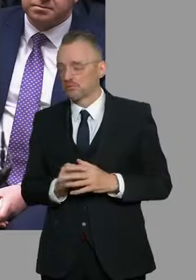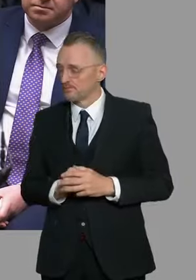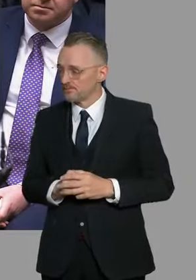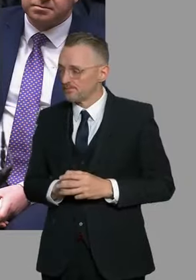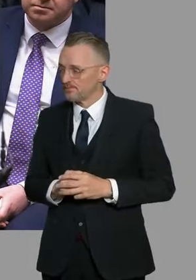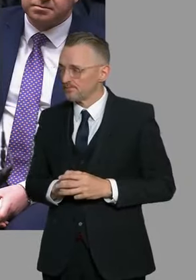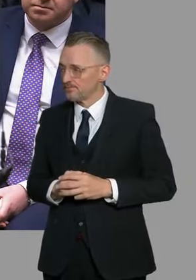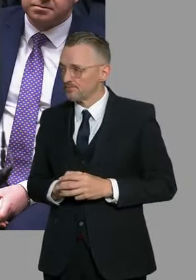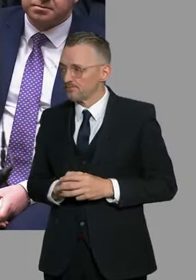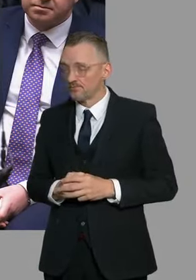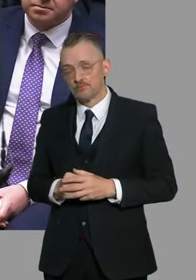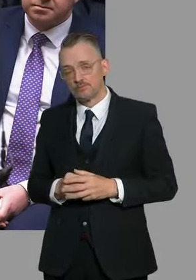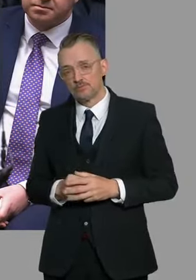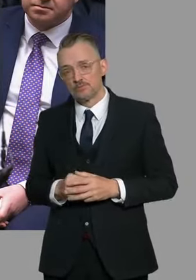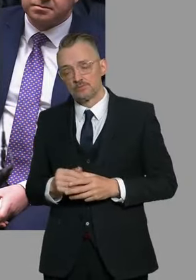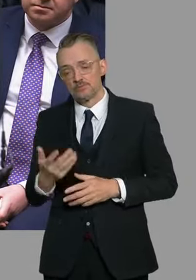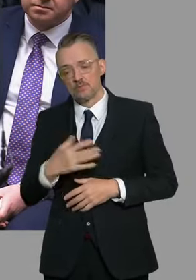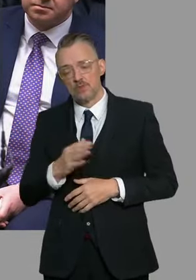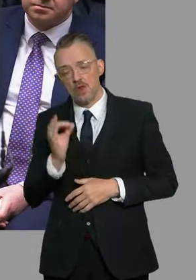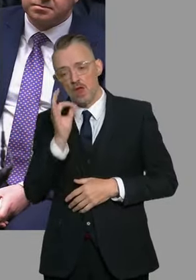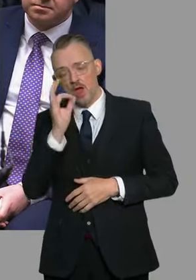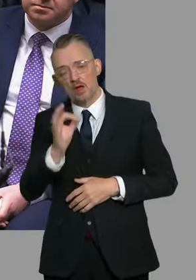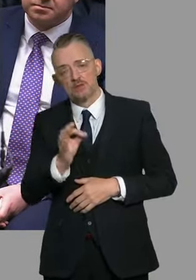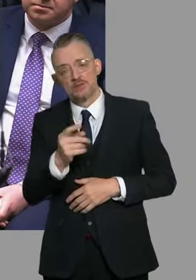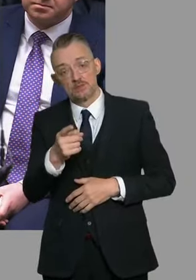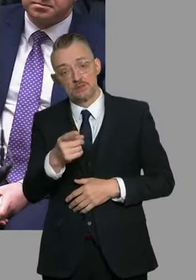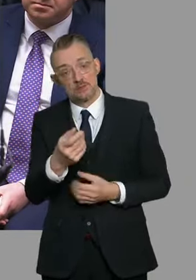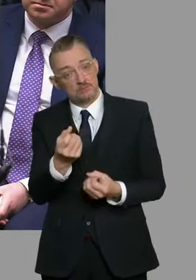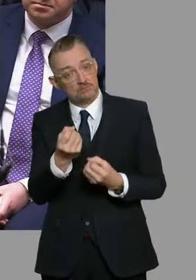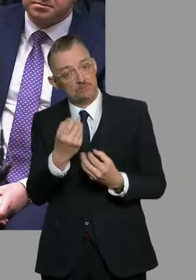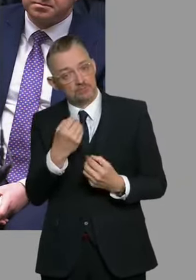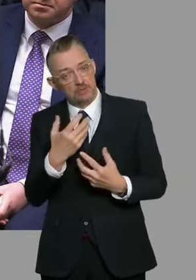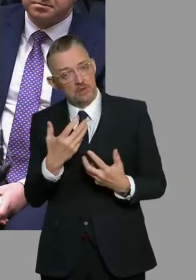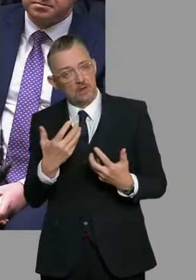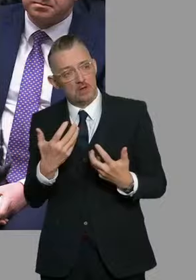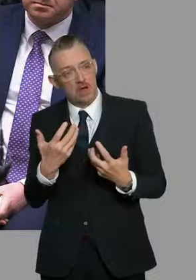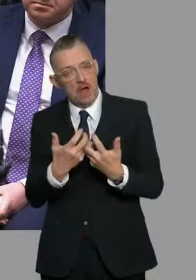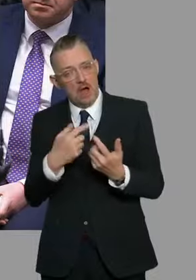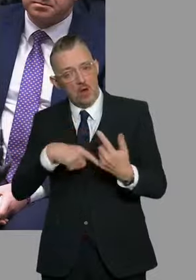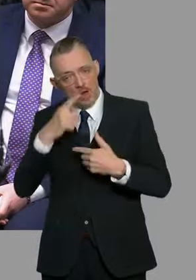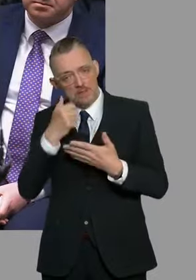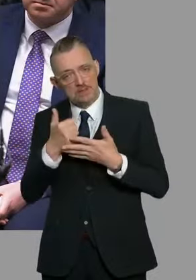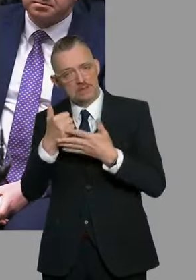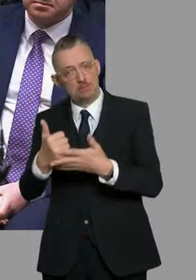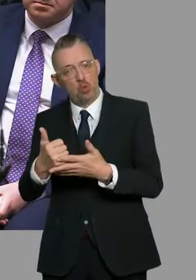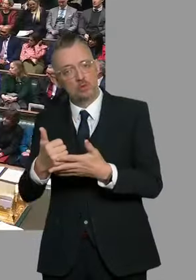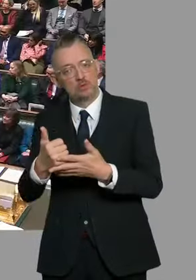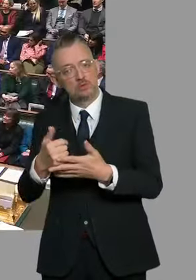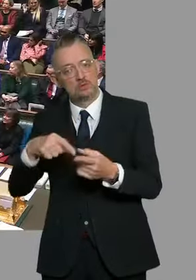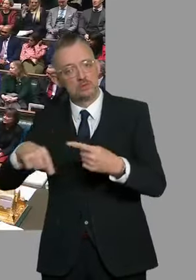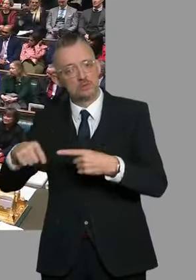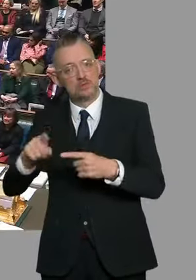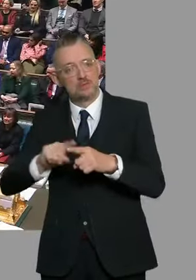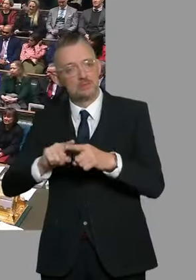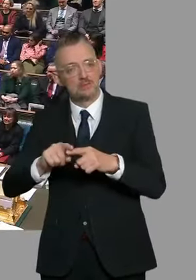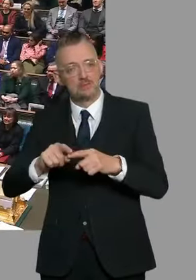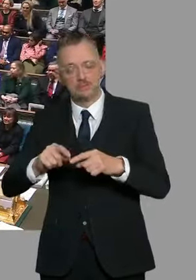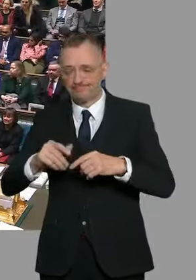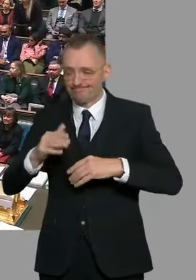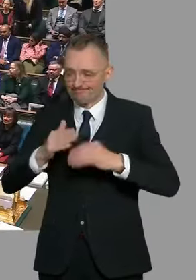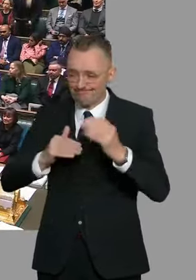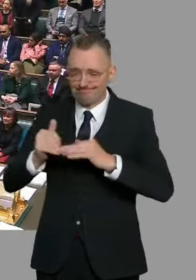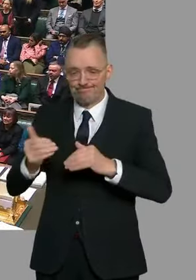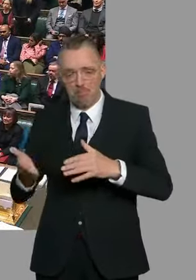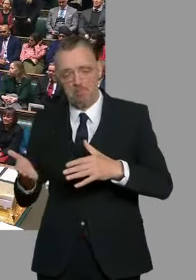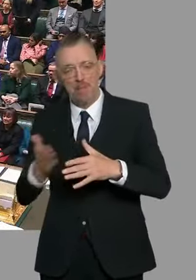can support communities like Kirkby Lonsdale to rebuild and recover after tragedies such as this? Prime Minister.